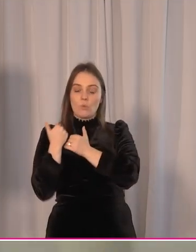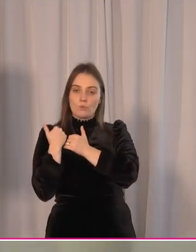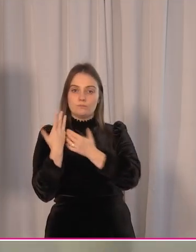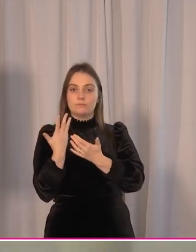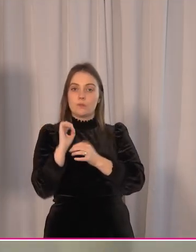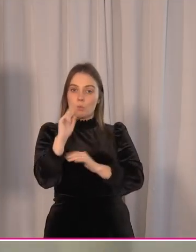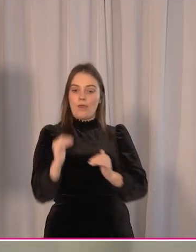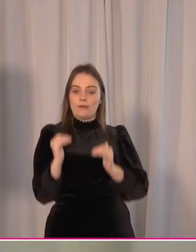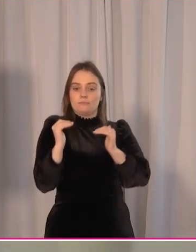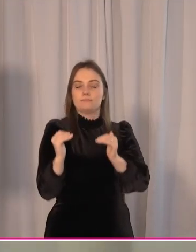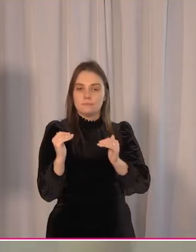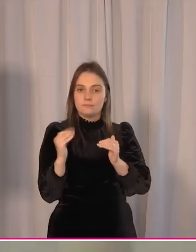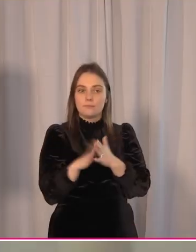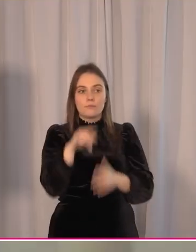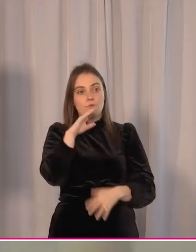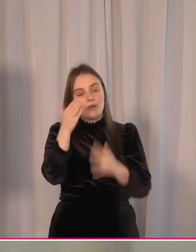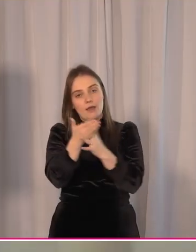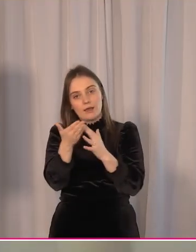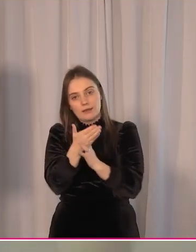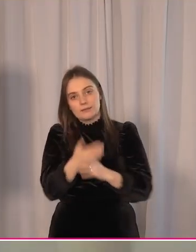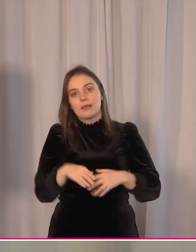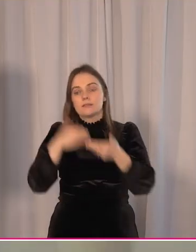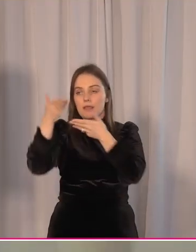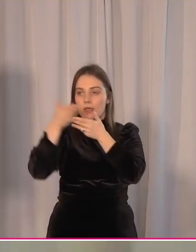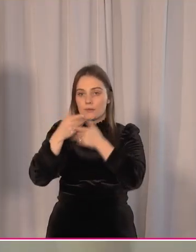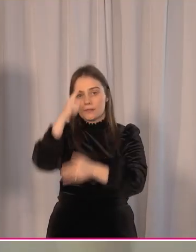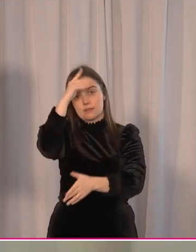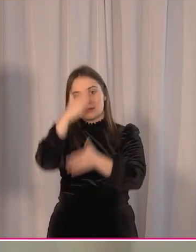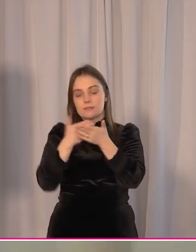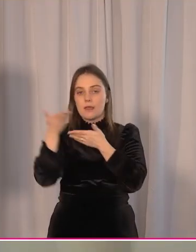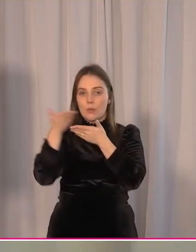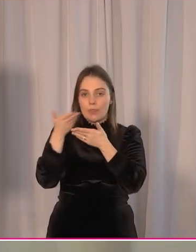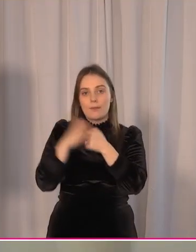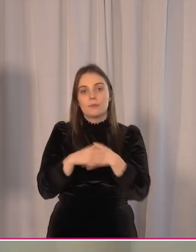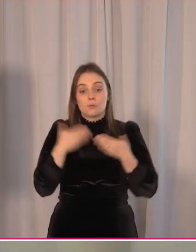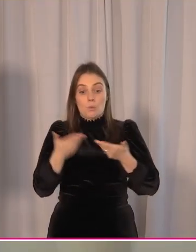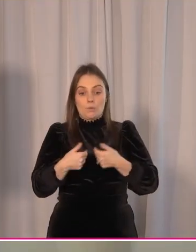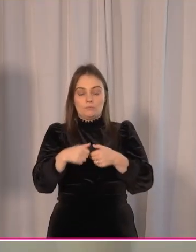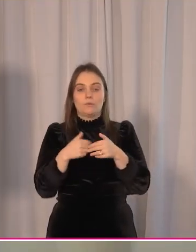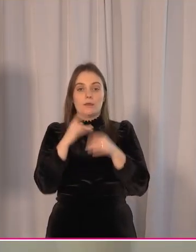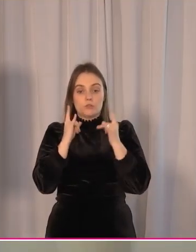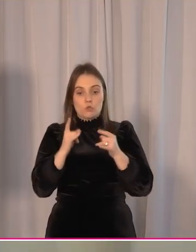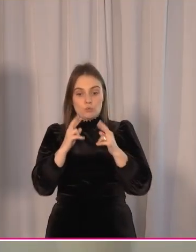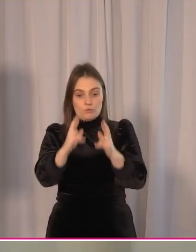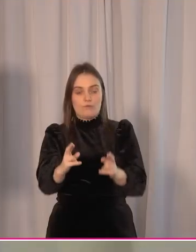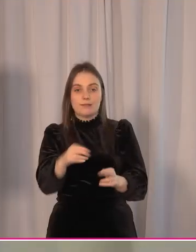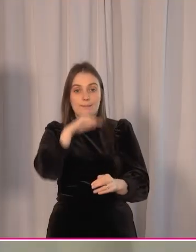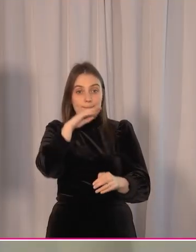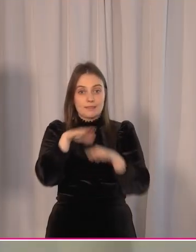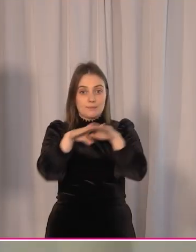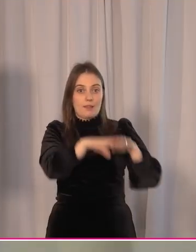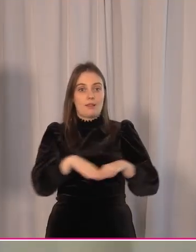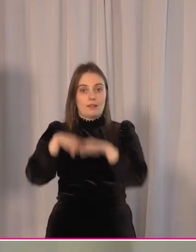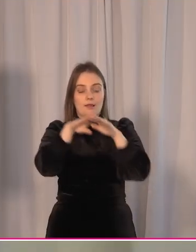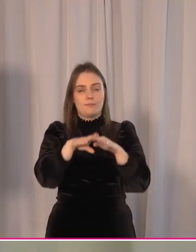up. But in terms of accessing counselling and psychotherapy, what we're rolling out is human rights, supposedly, on a